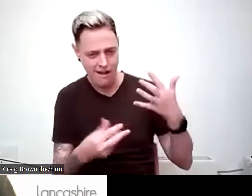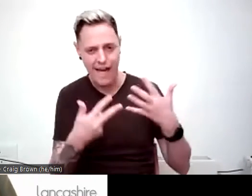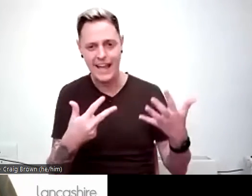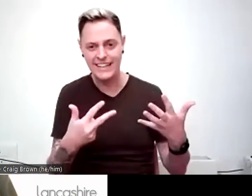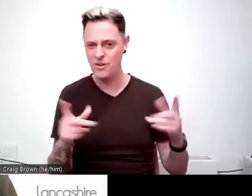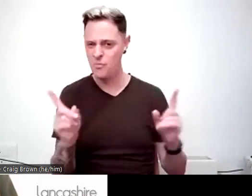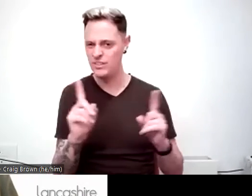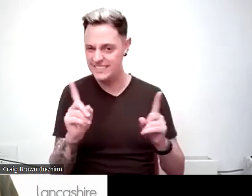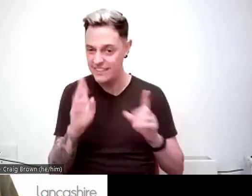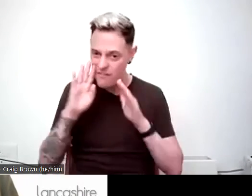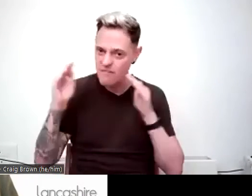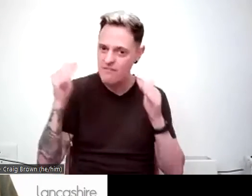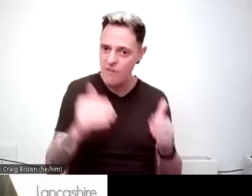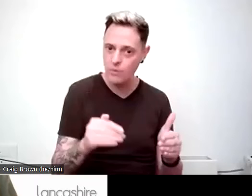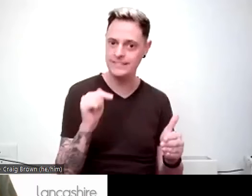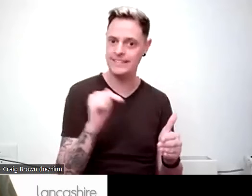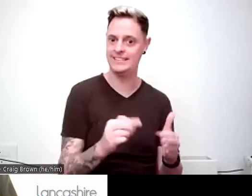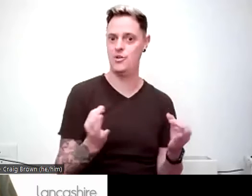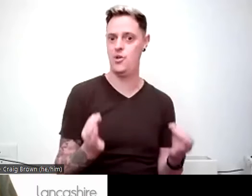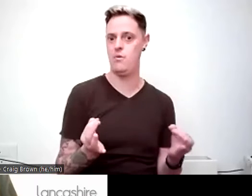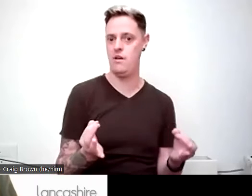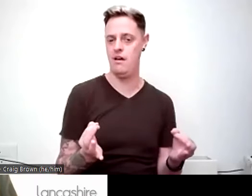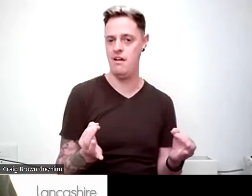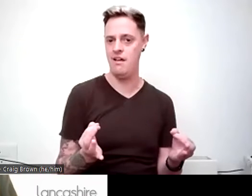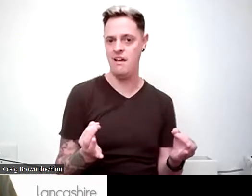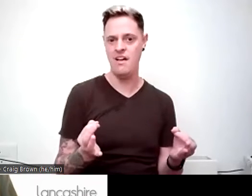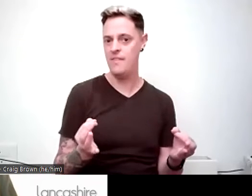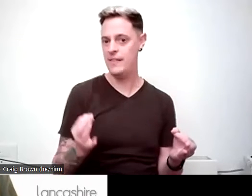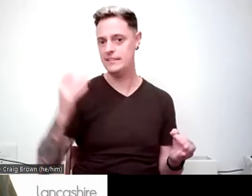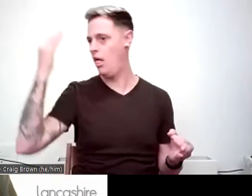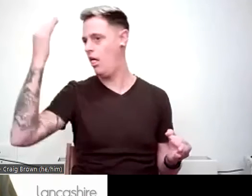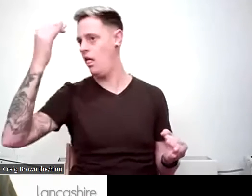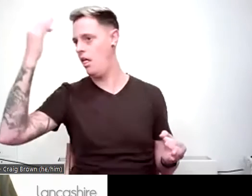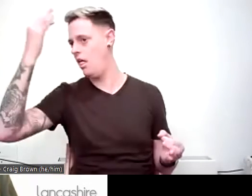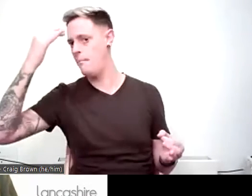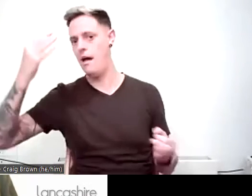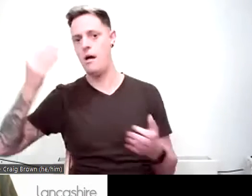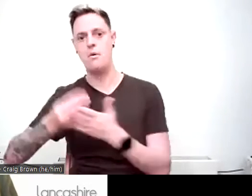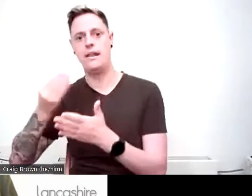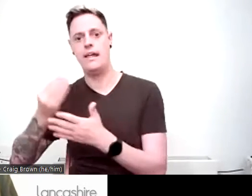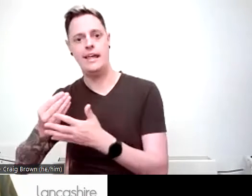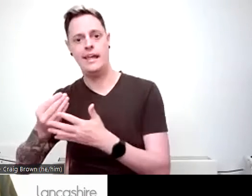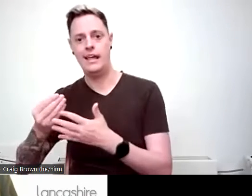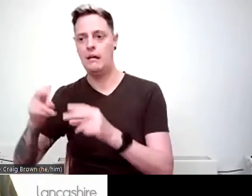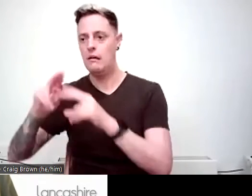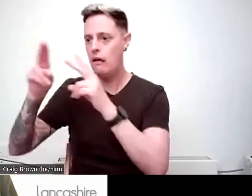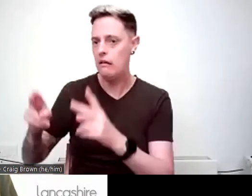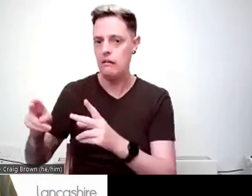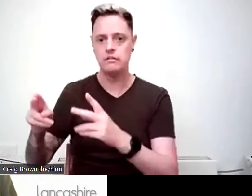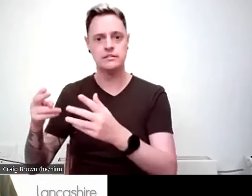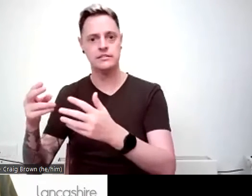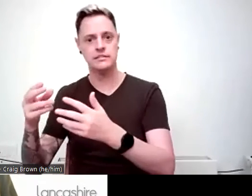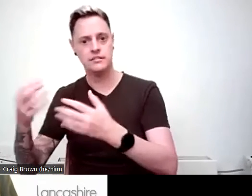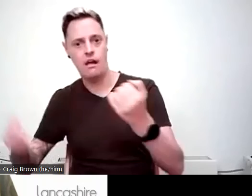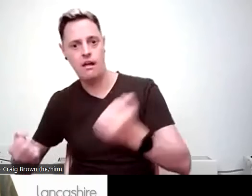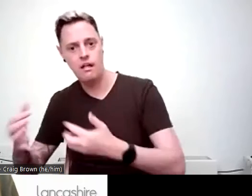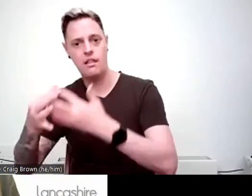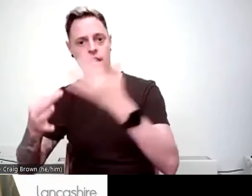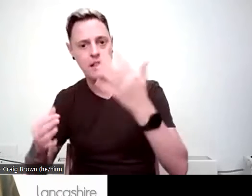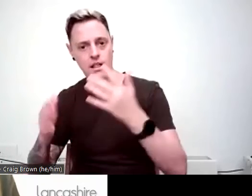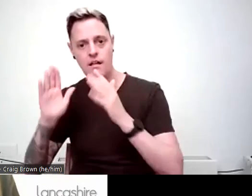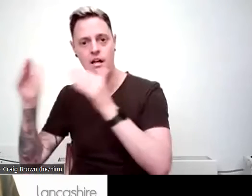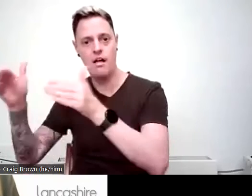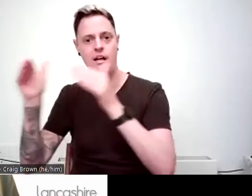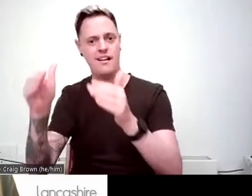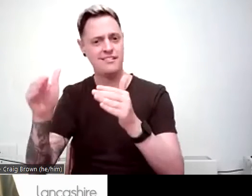purpose is, and not let it, all of these other things that can be quite toxic, lead you astray. So